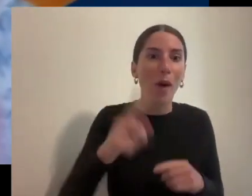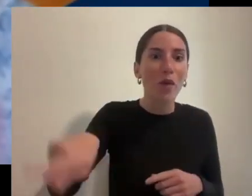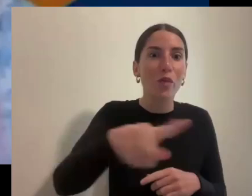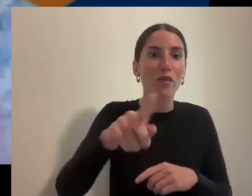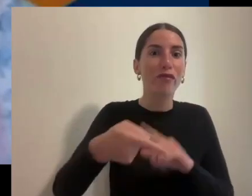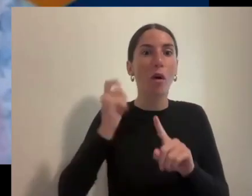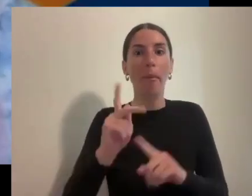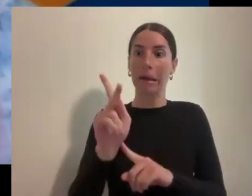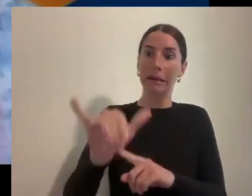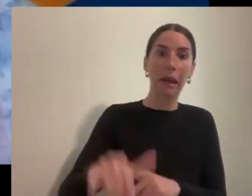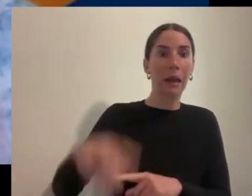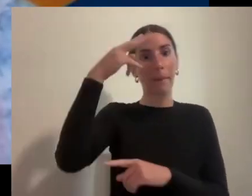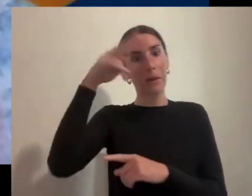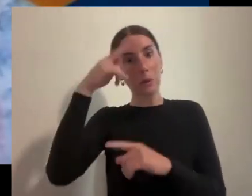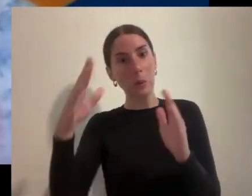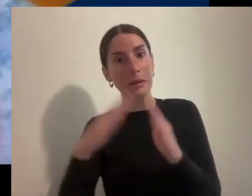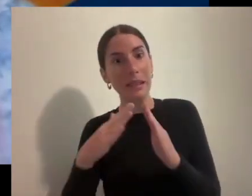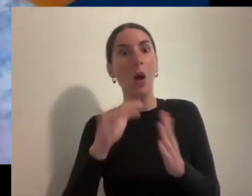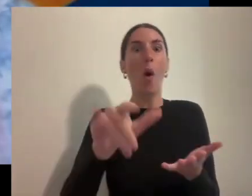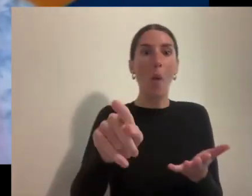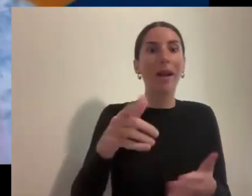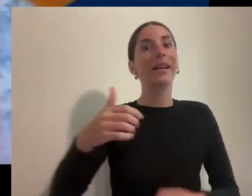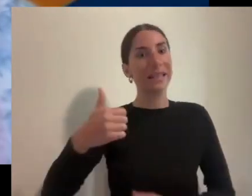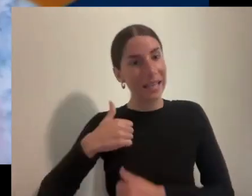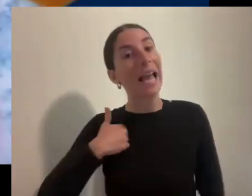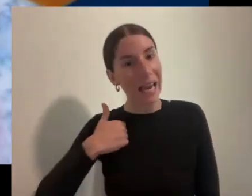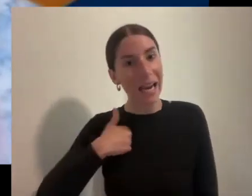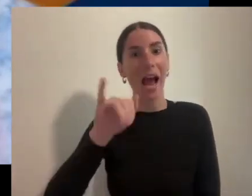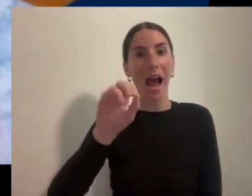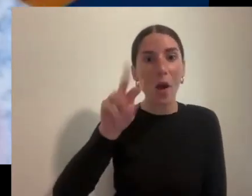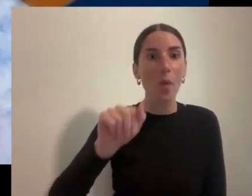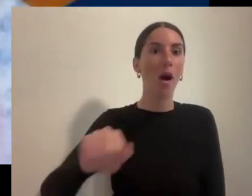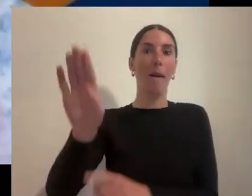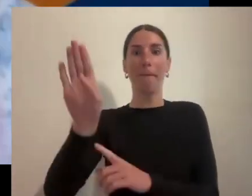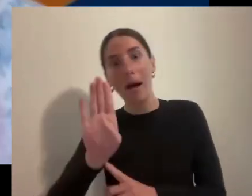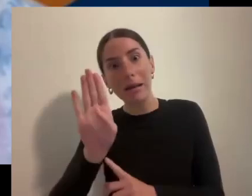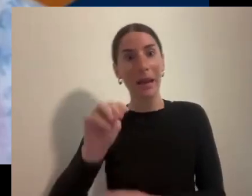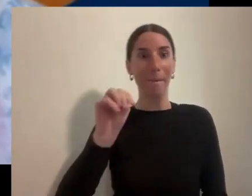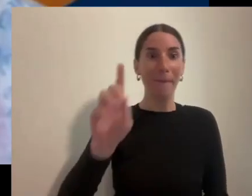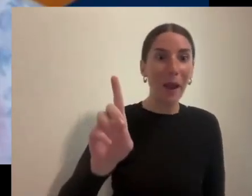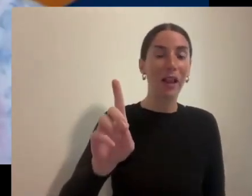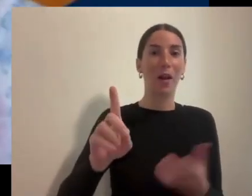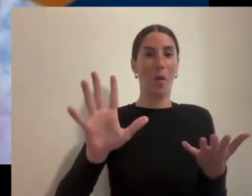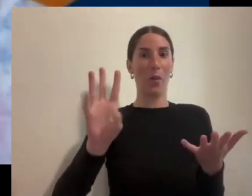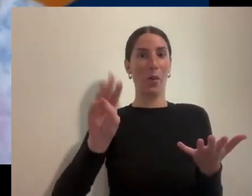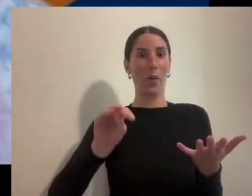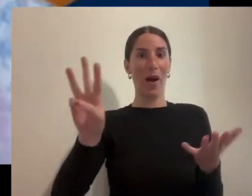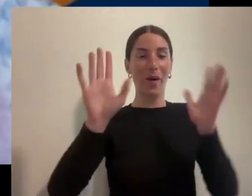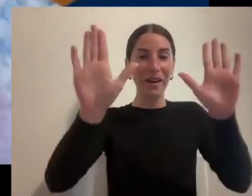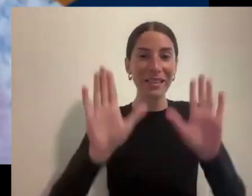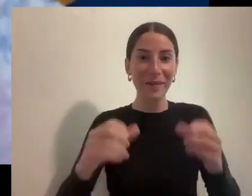see Kentucky, Mexico City, nice, Canada, Iowa, Boston, Maryland, Newport. Wow,